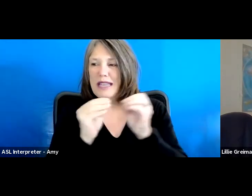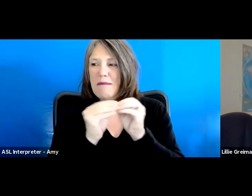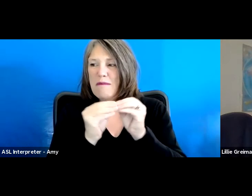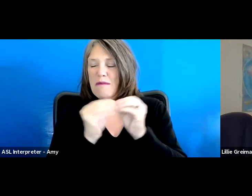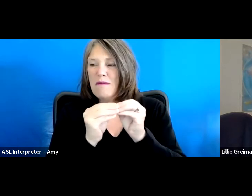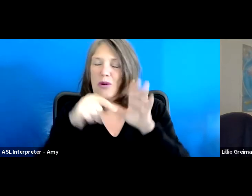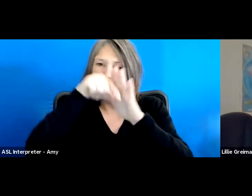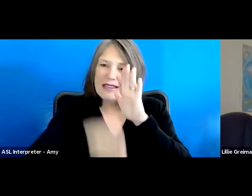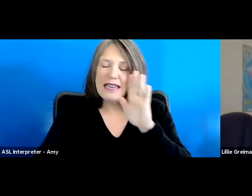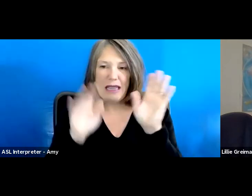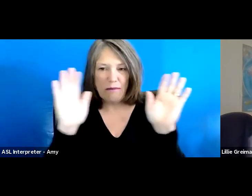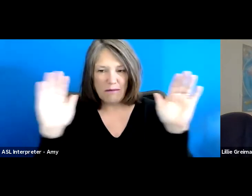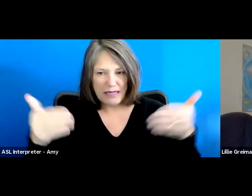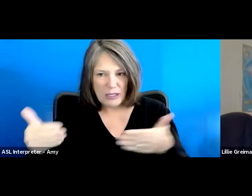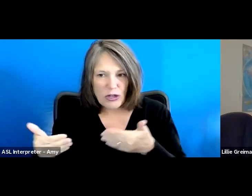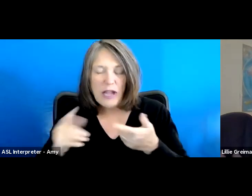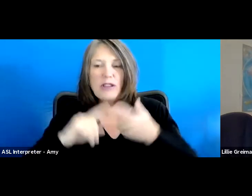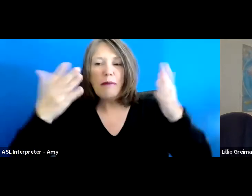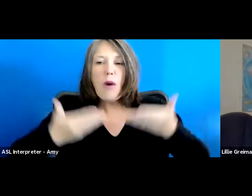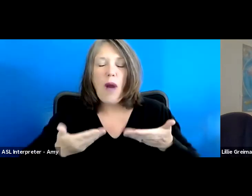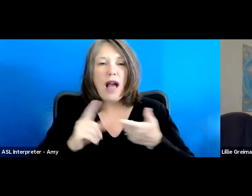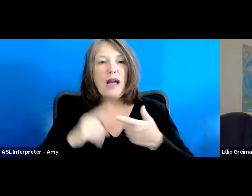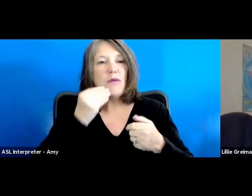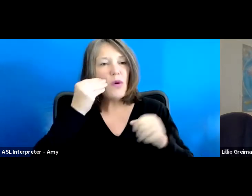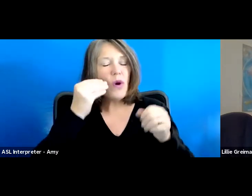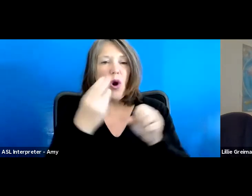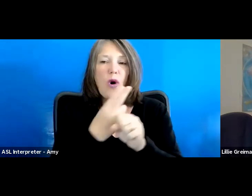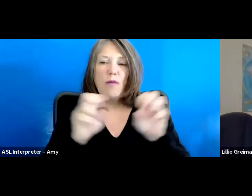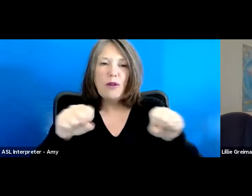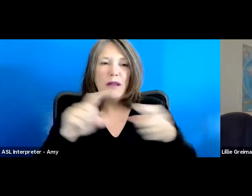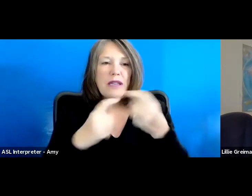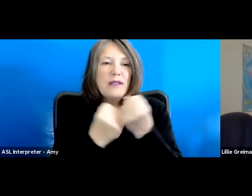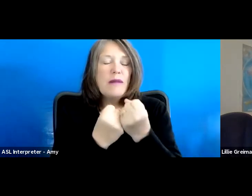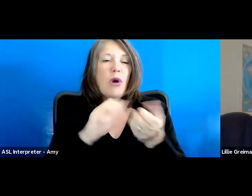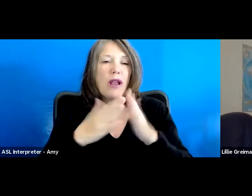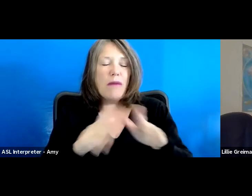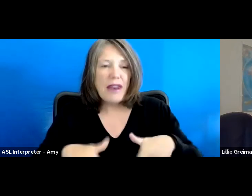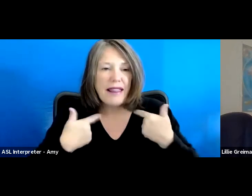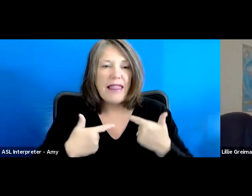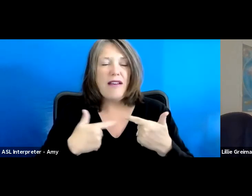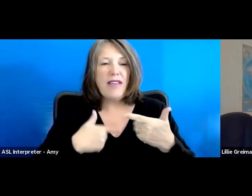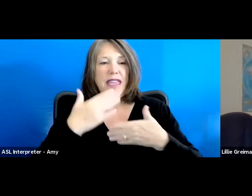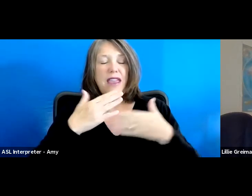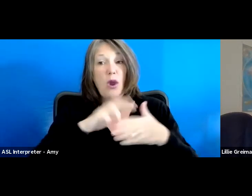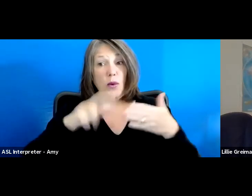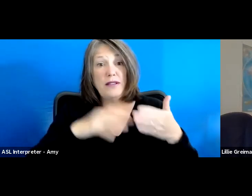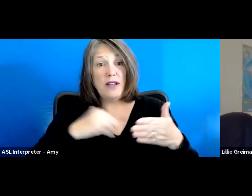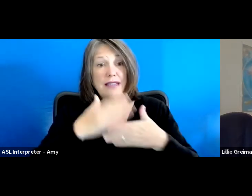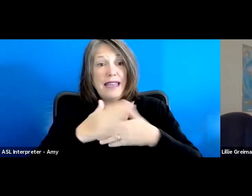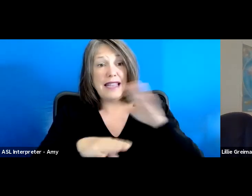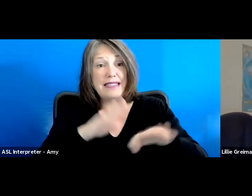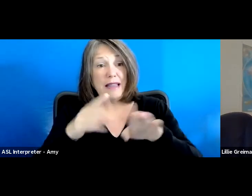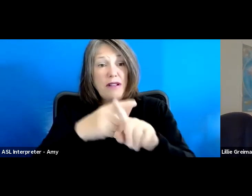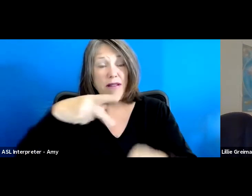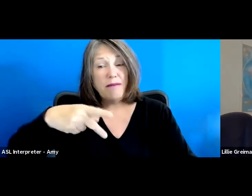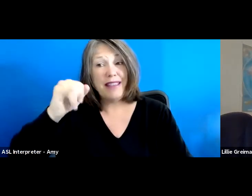deep introductions, but welcome to Home Usability to Support Community Living, next results and next steps from